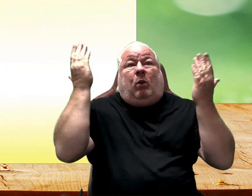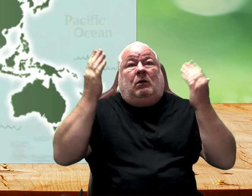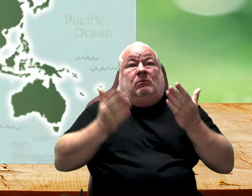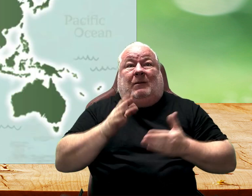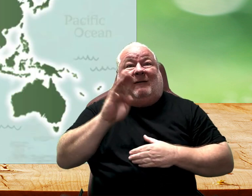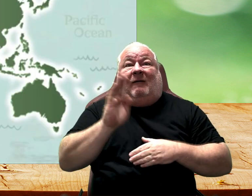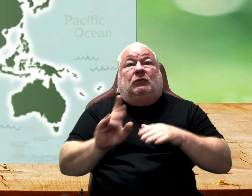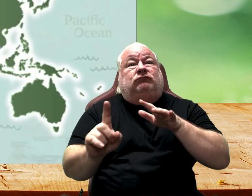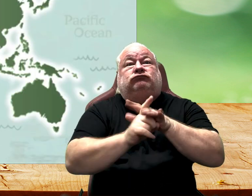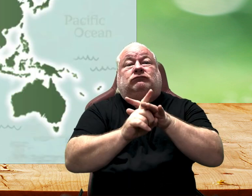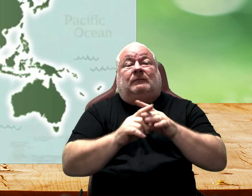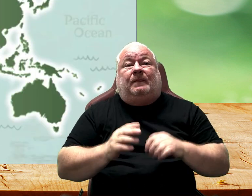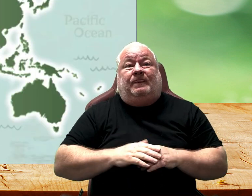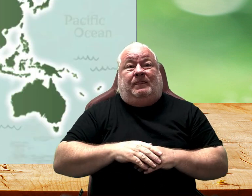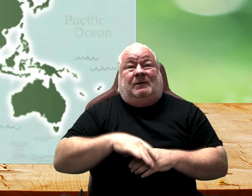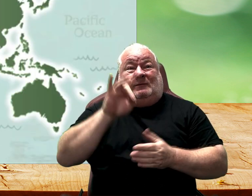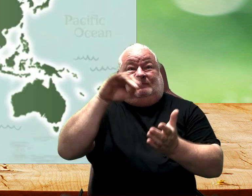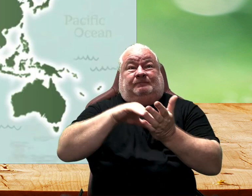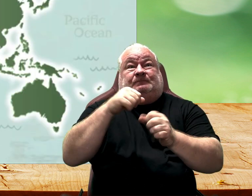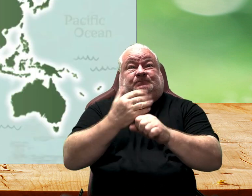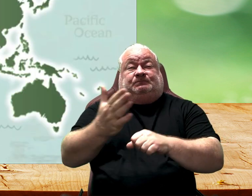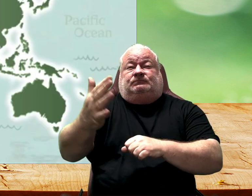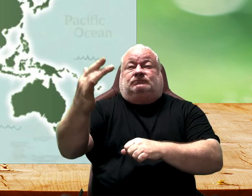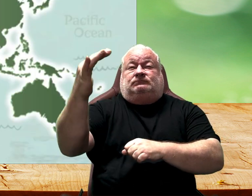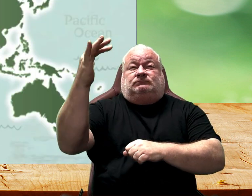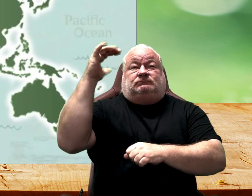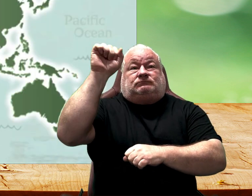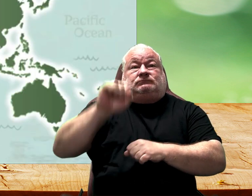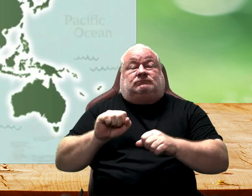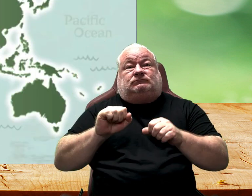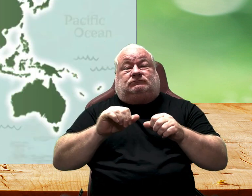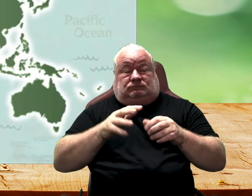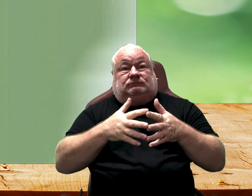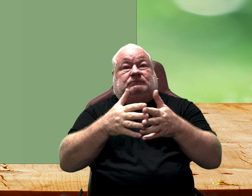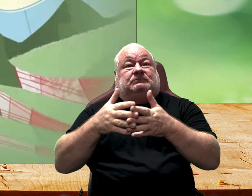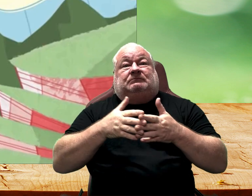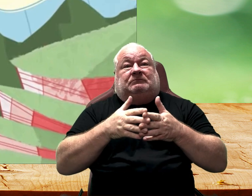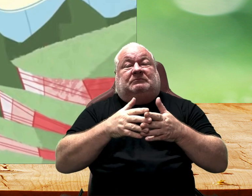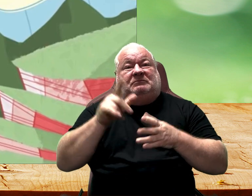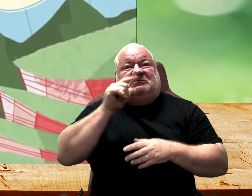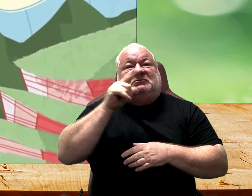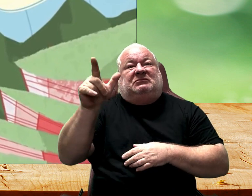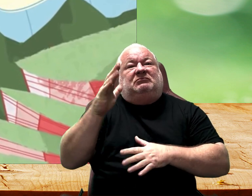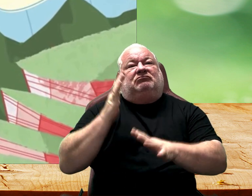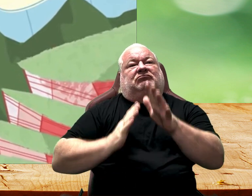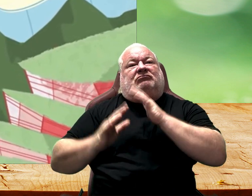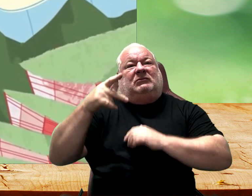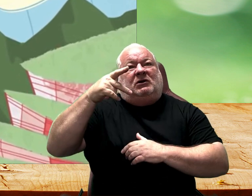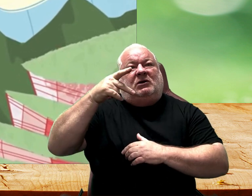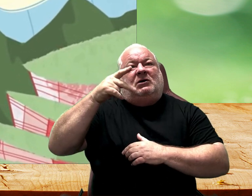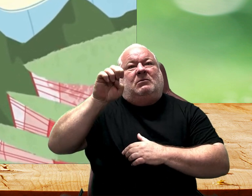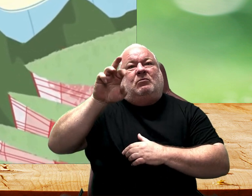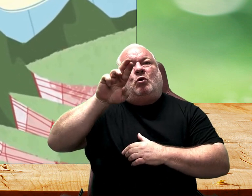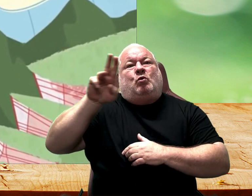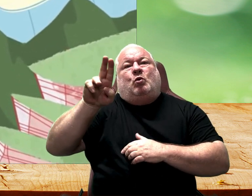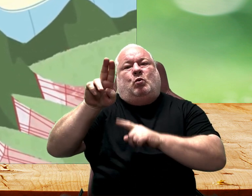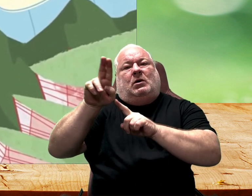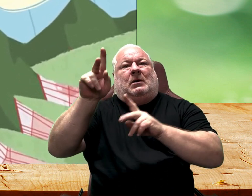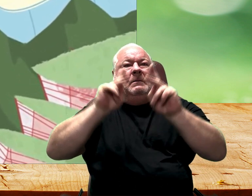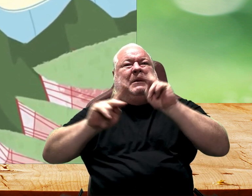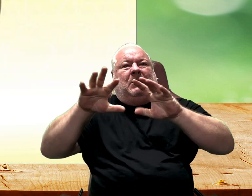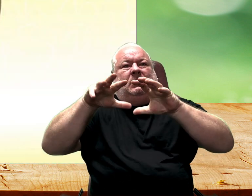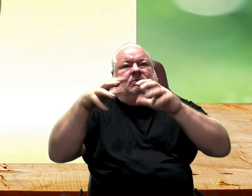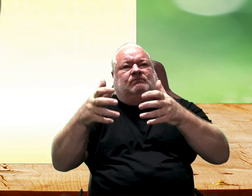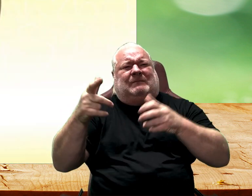all. 8,000 years ago in South America, high atop the Andes, ancient Peruvians were the first to cultivate the